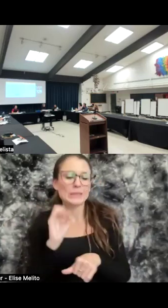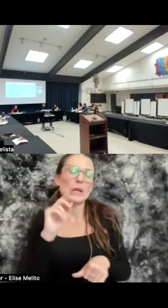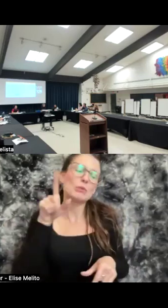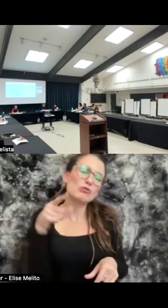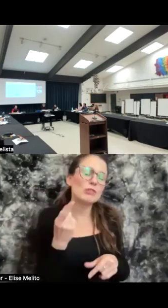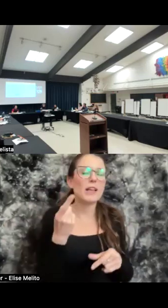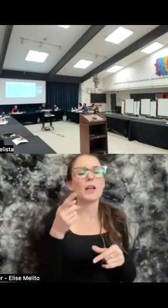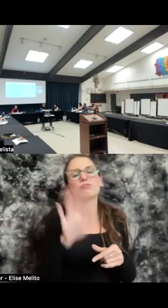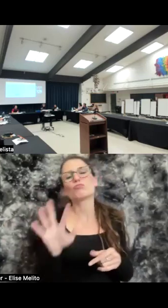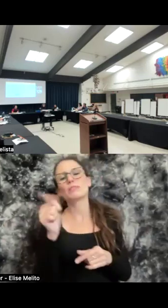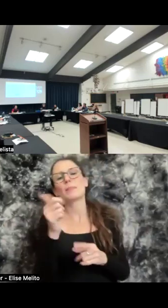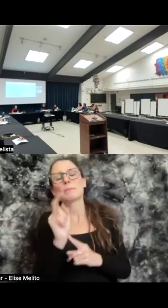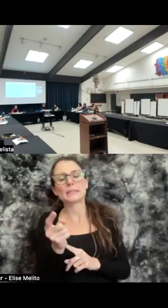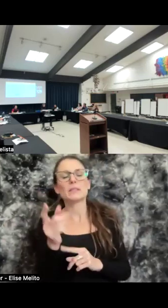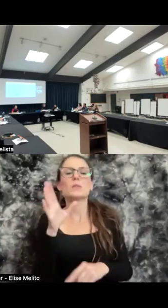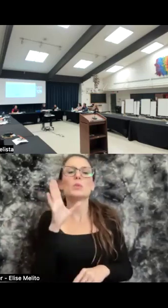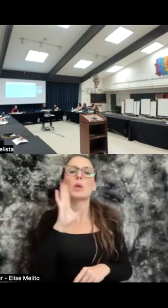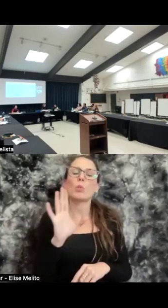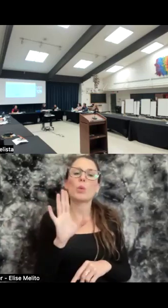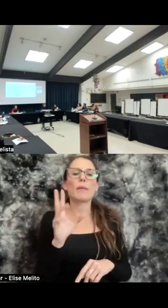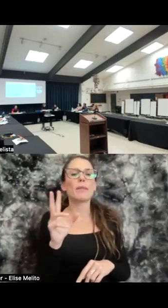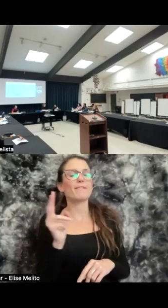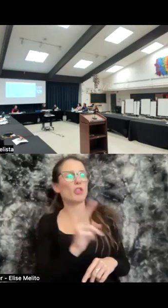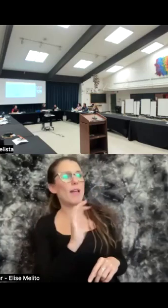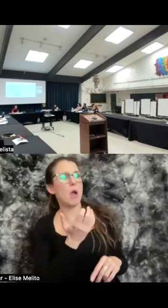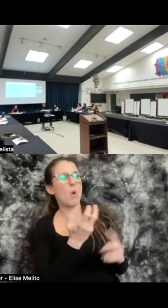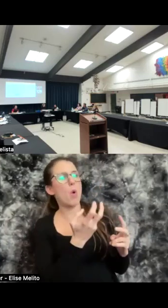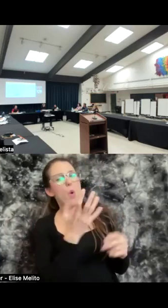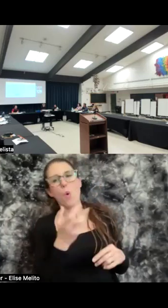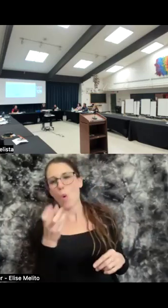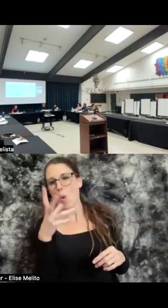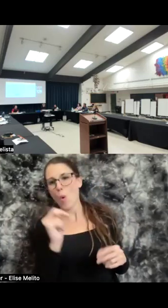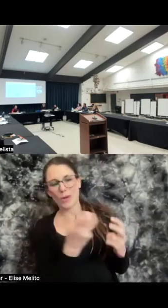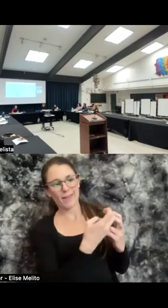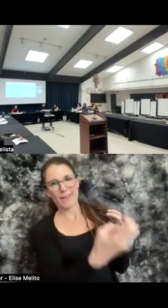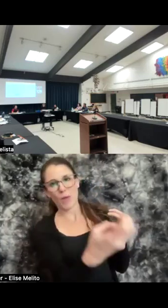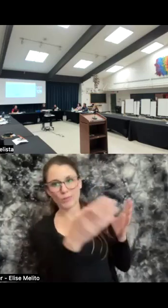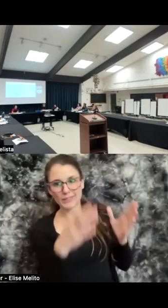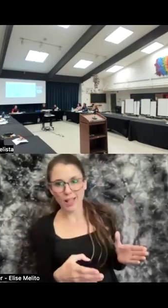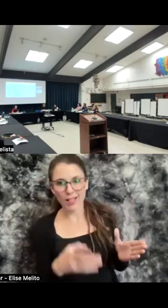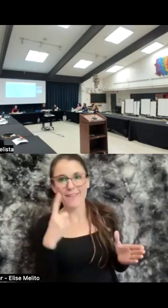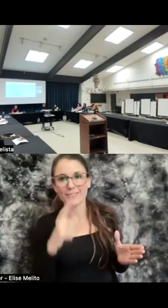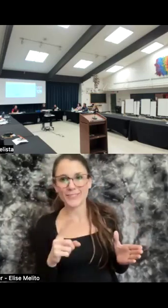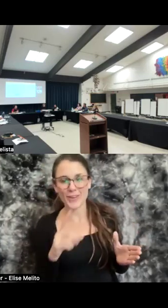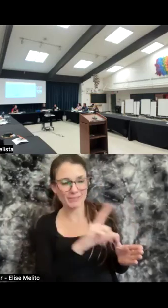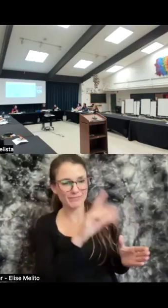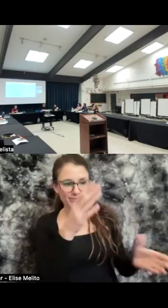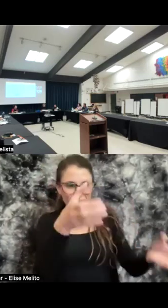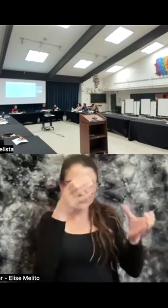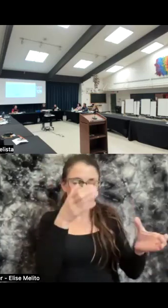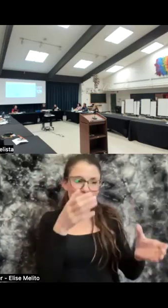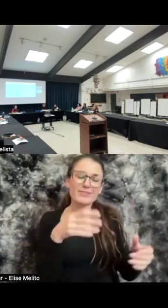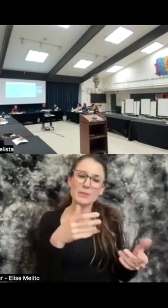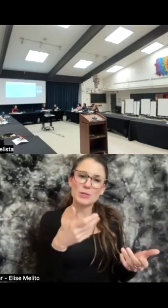about 10 minutes and look to our own council for expertise. At our October annual